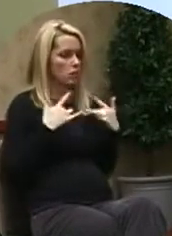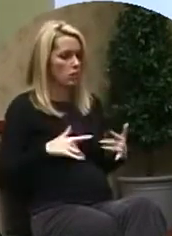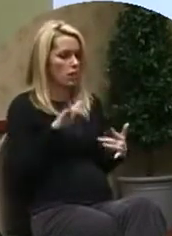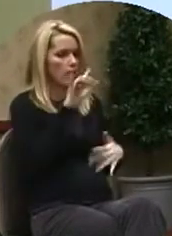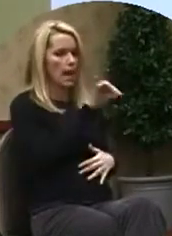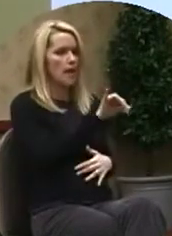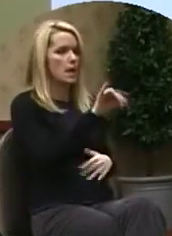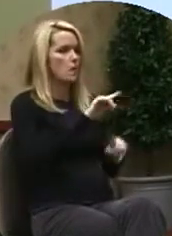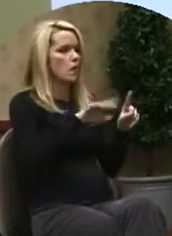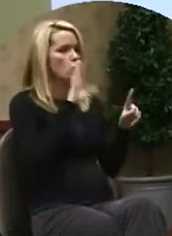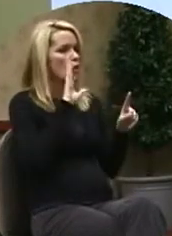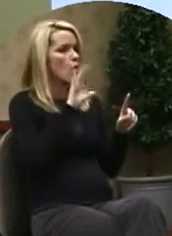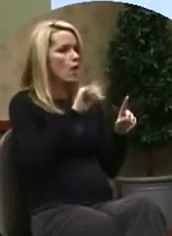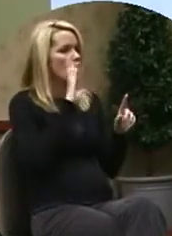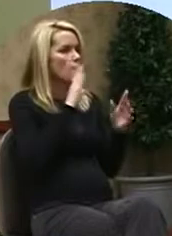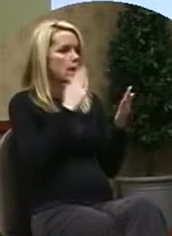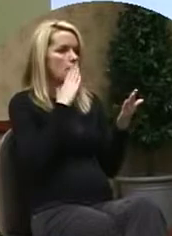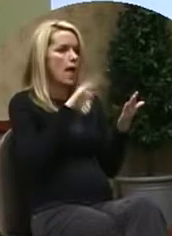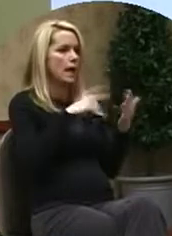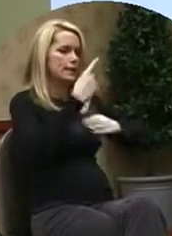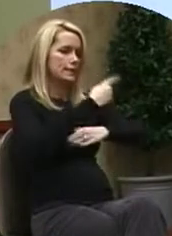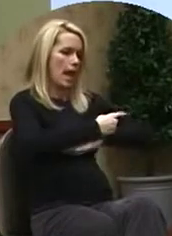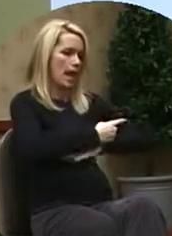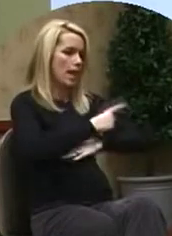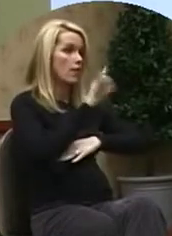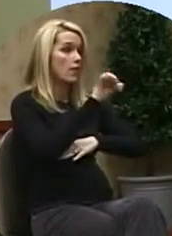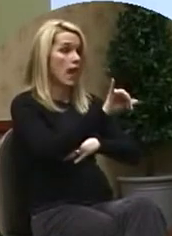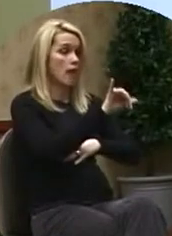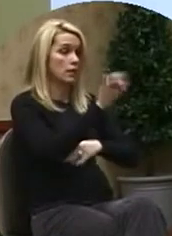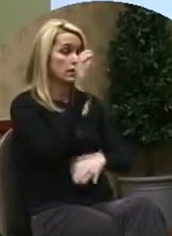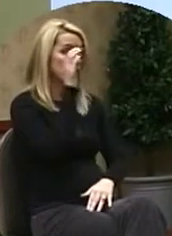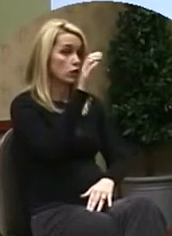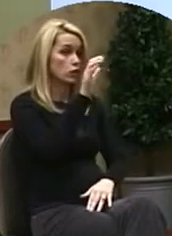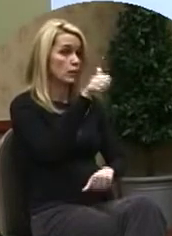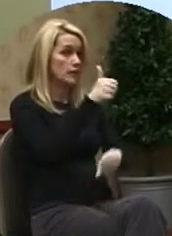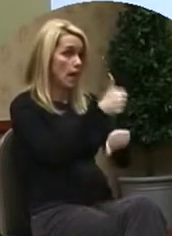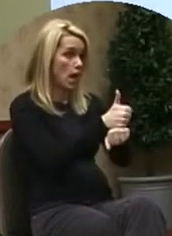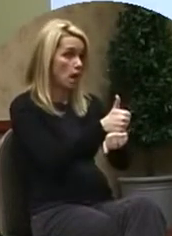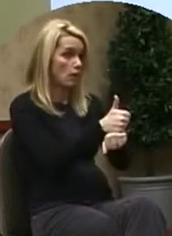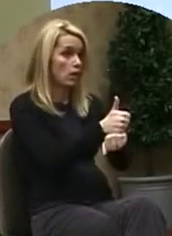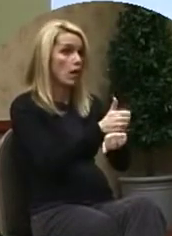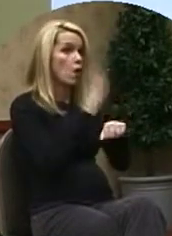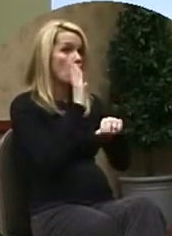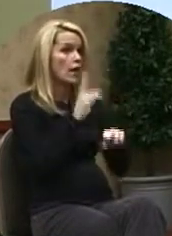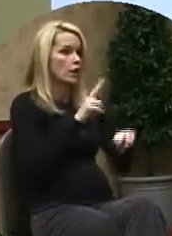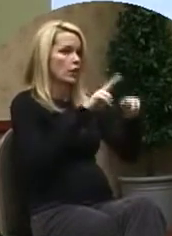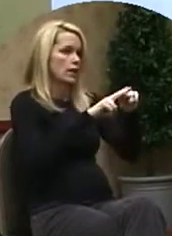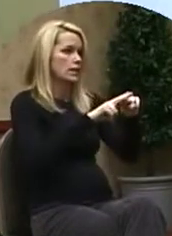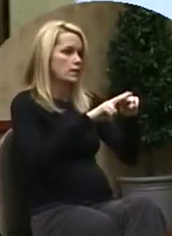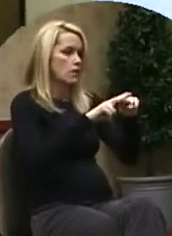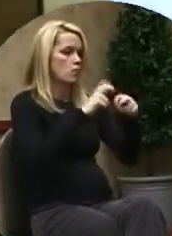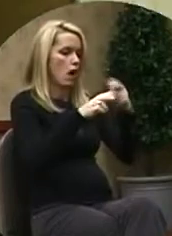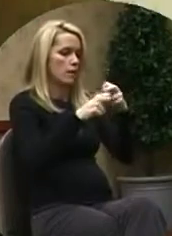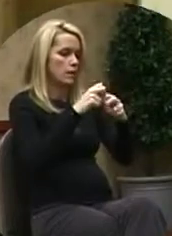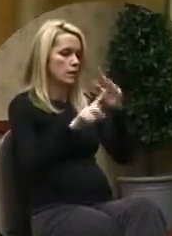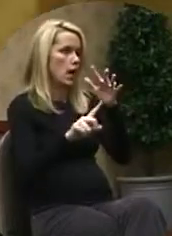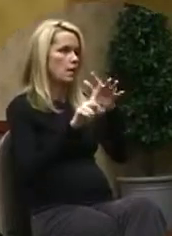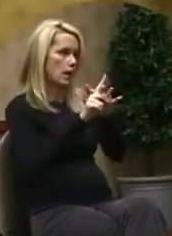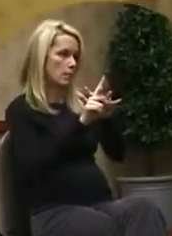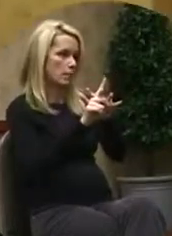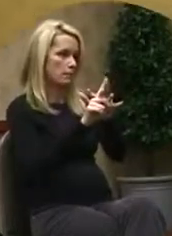We know now that contextual setting, that setup, increases the likelihood of problem behavior. Okay?